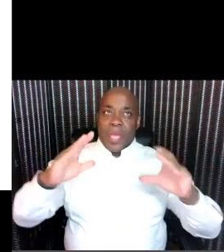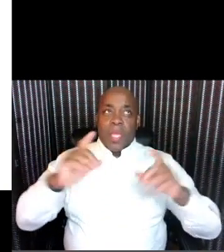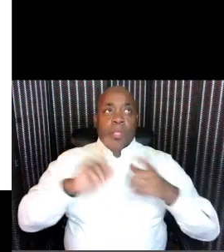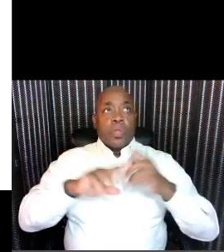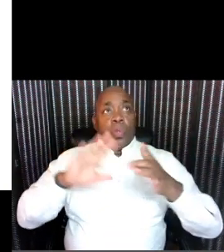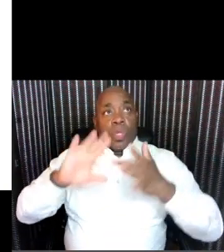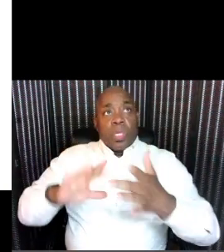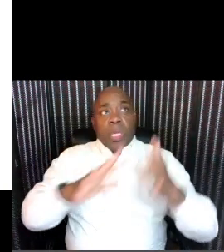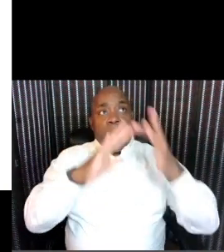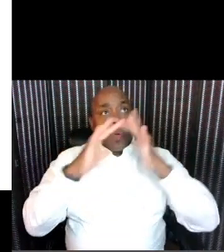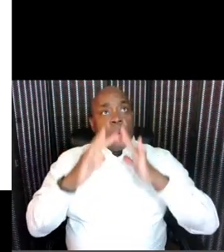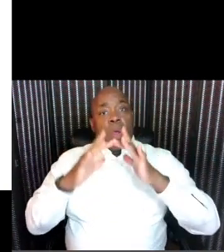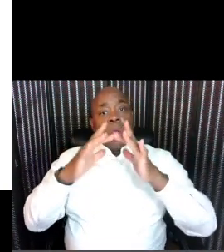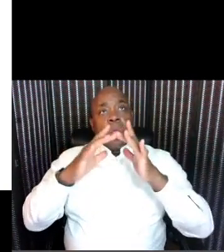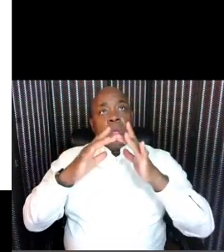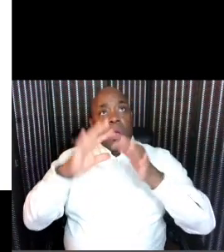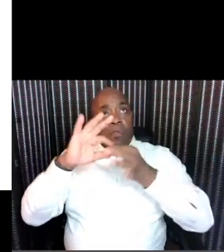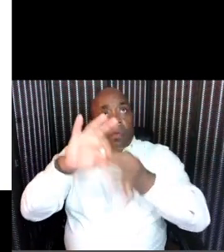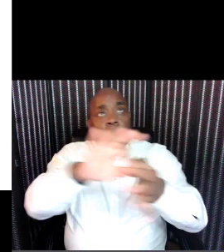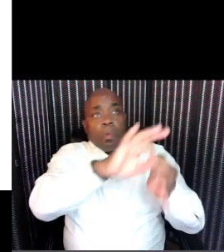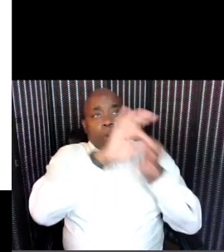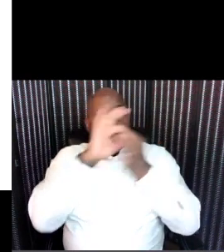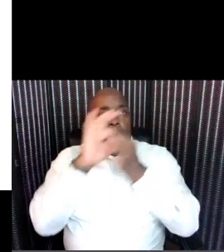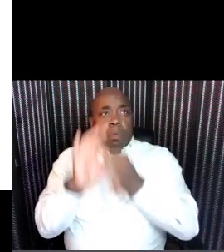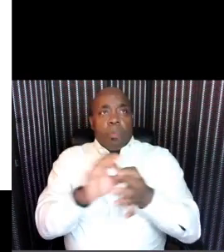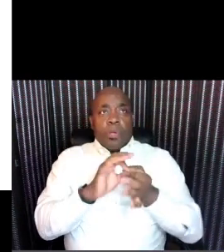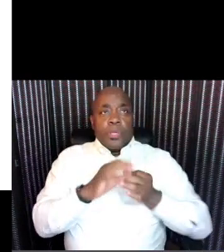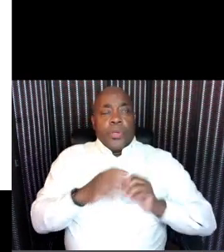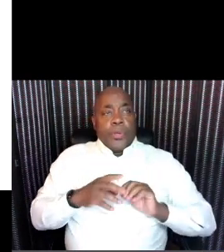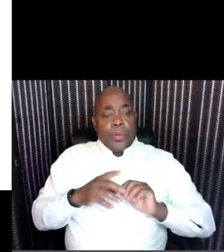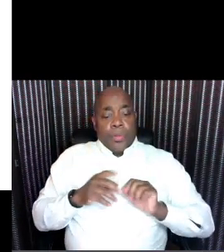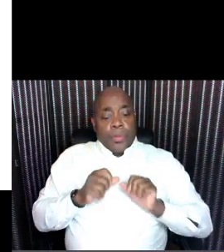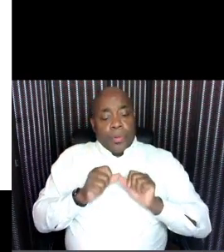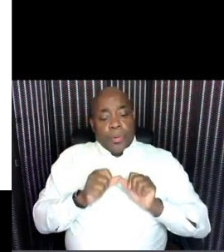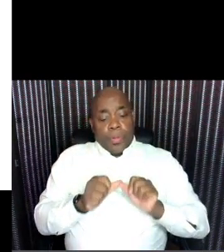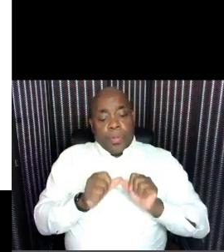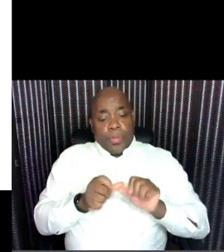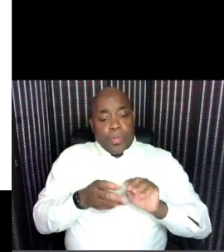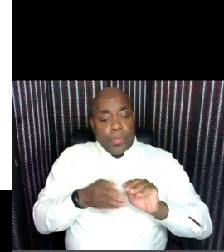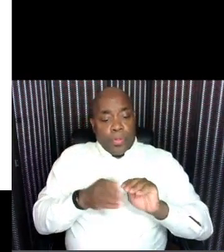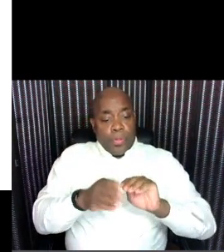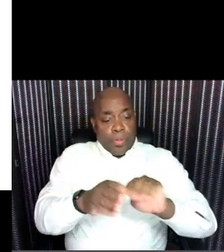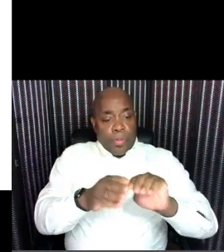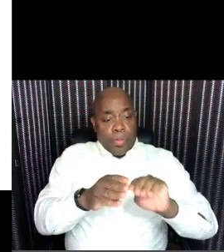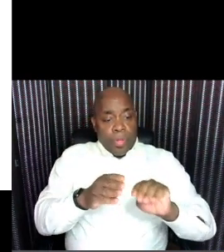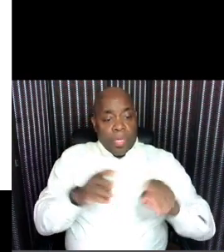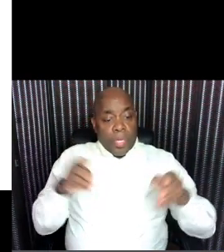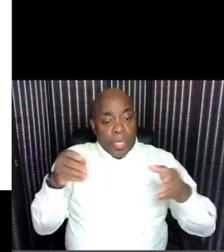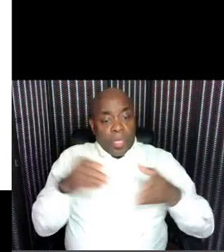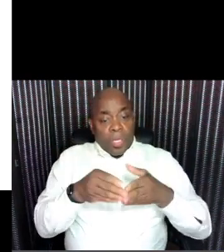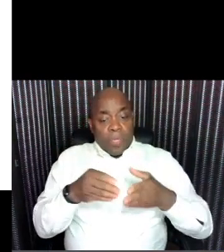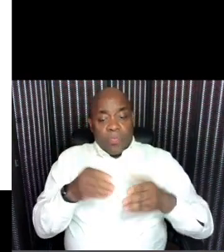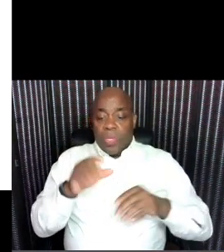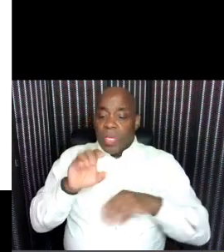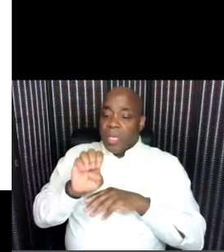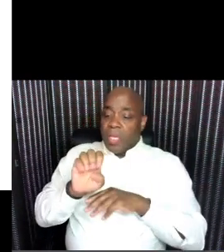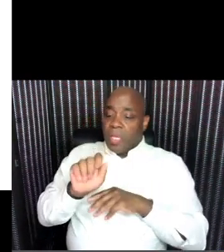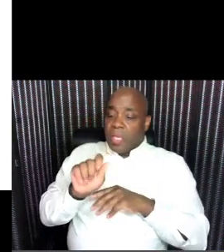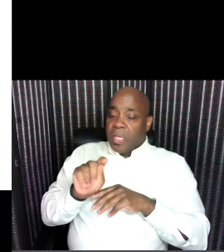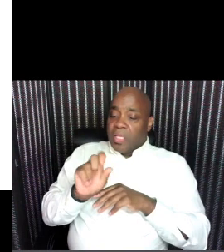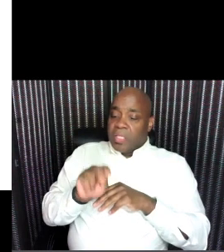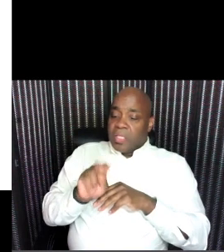of cooperation that increasingly are central to how Eatonville sort of saw itself in conjunction with